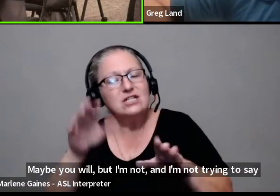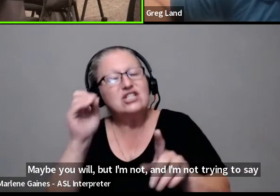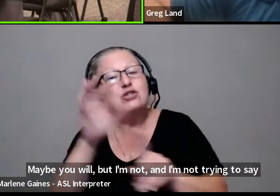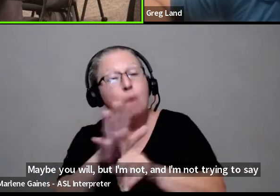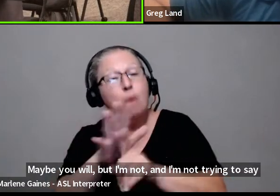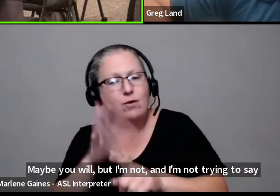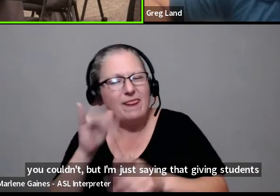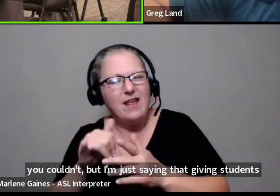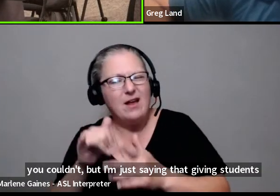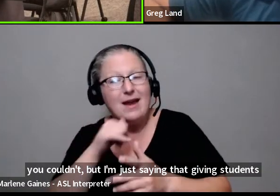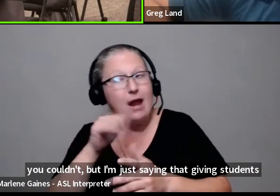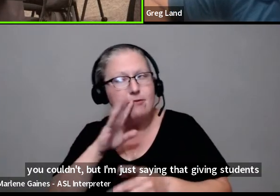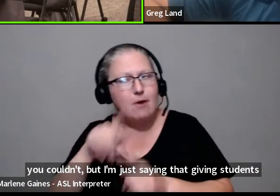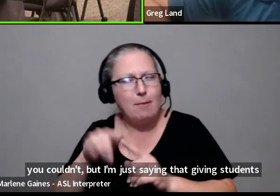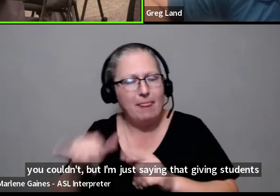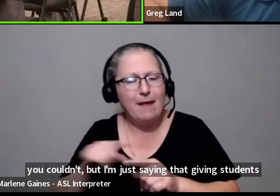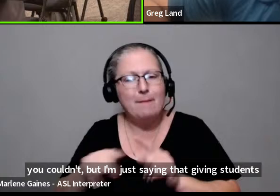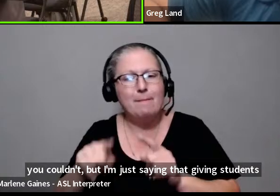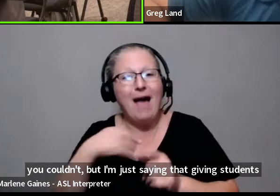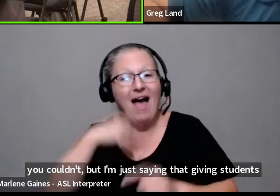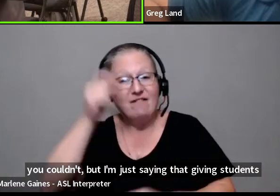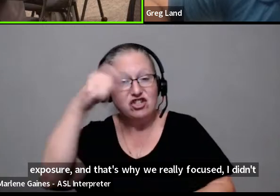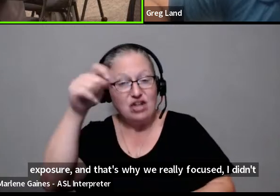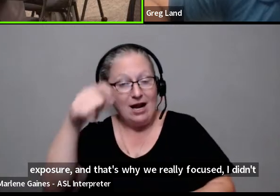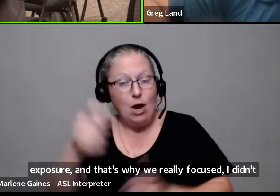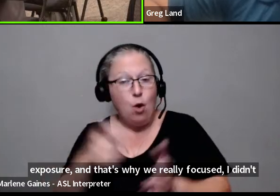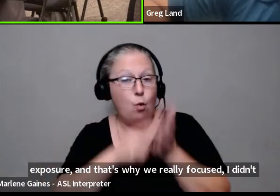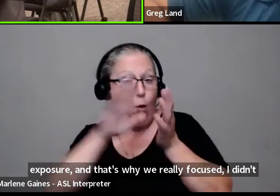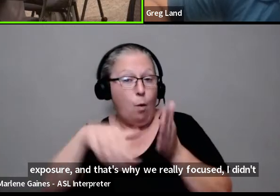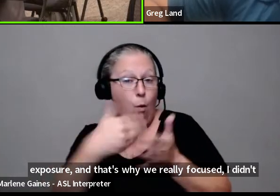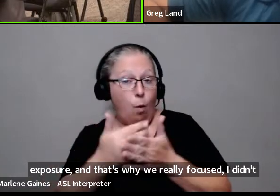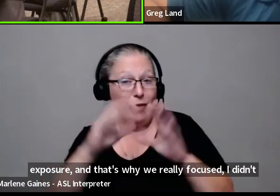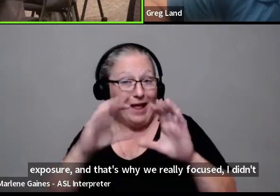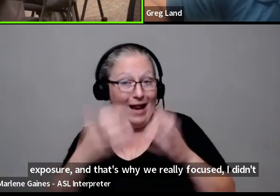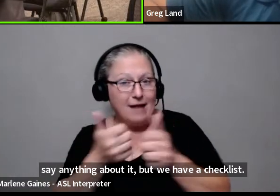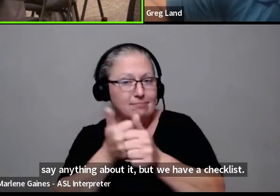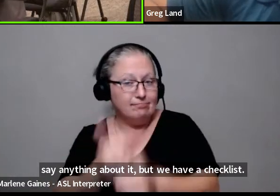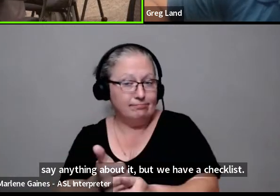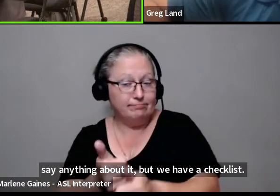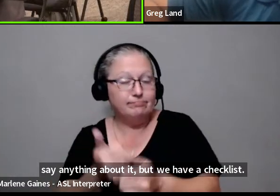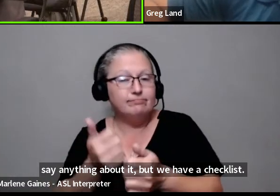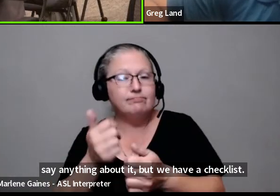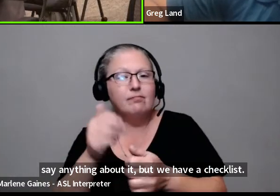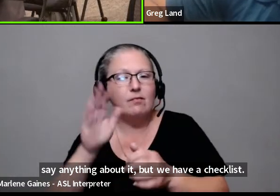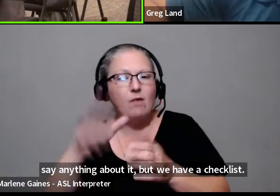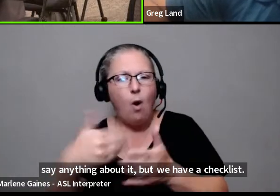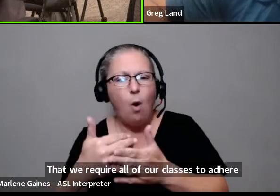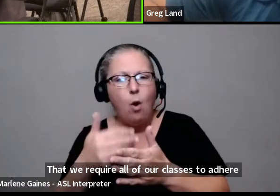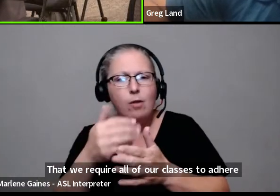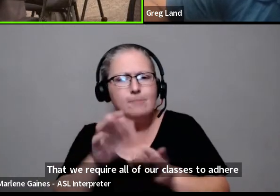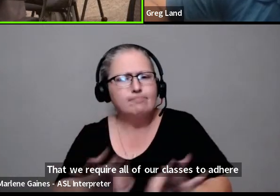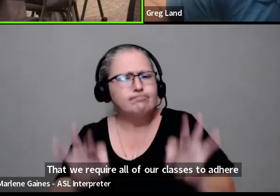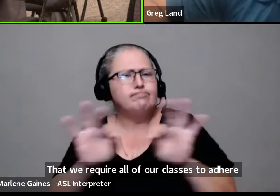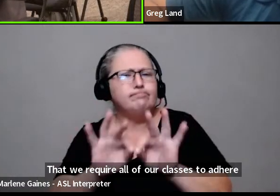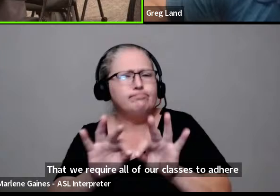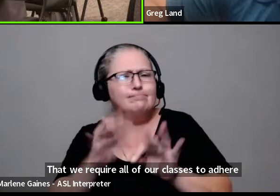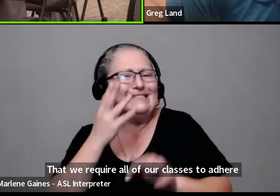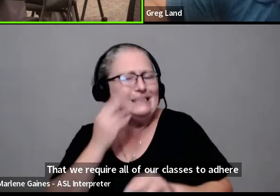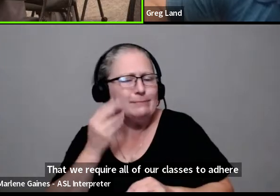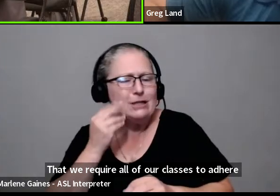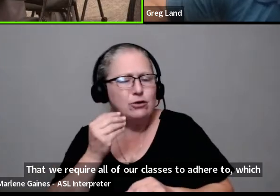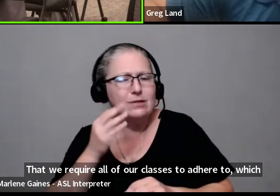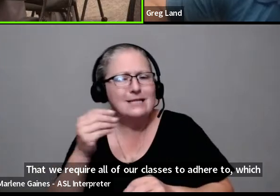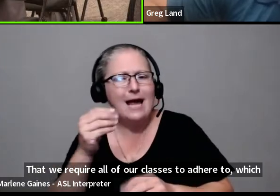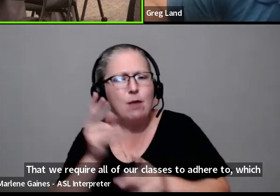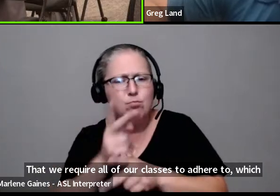say anything about it, but we have a checklist that we require all of our classes to adhere to, which is really all these kind of key experiences